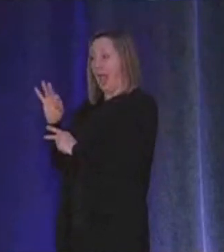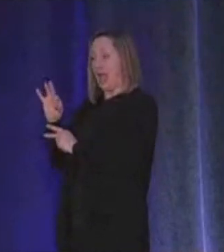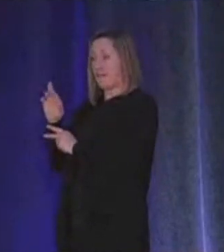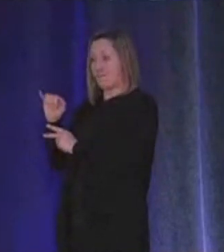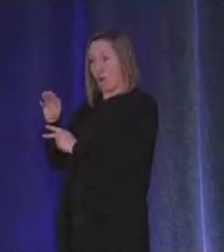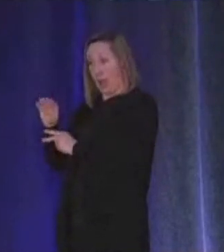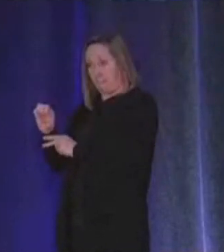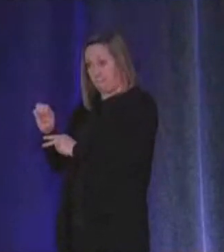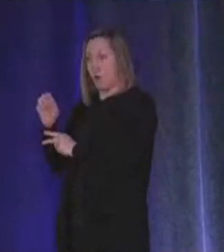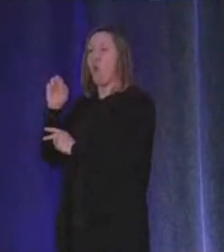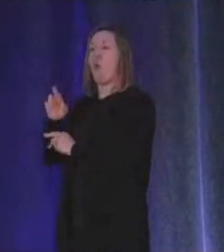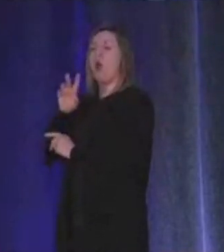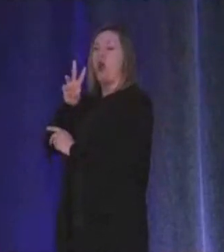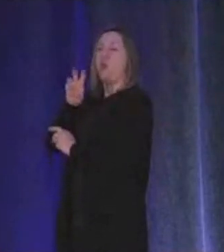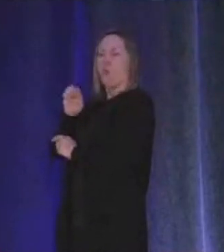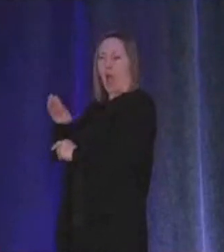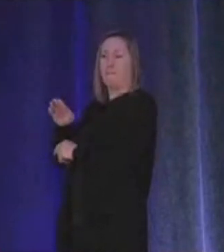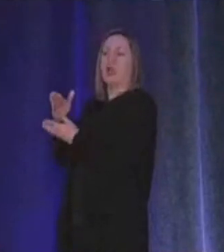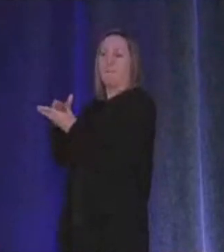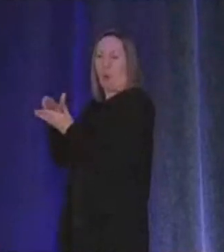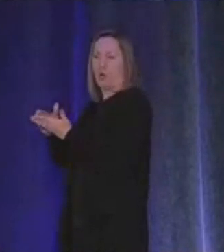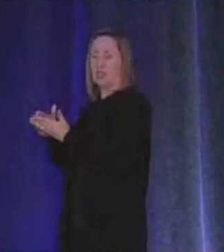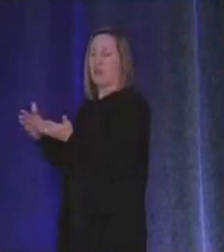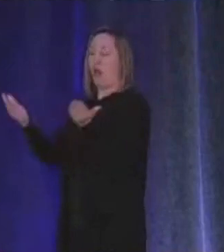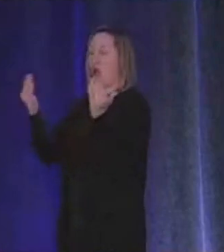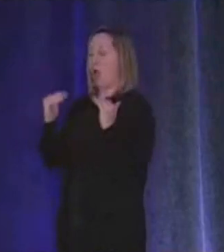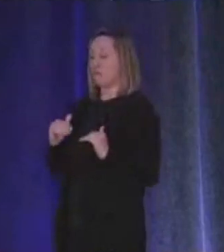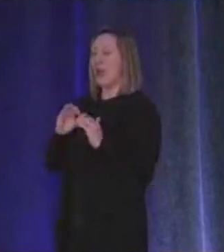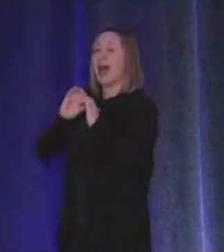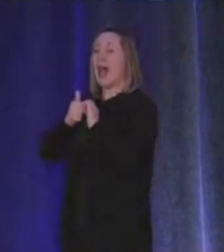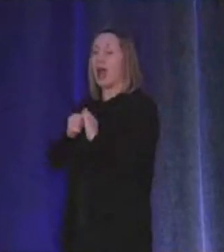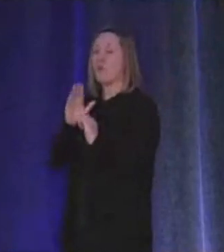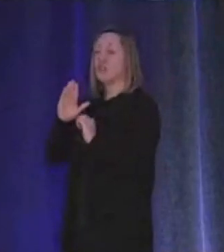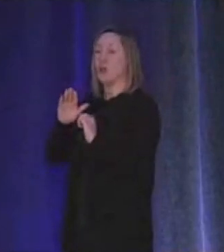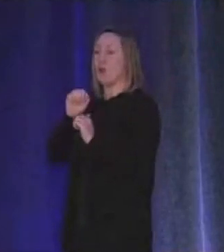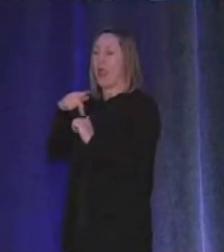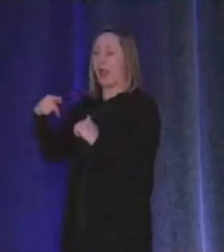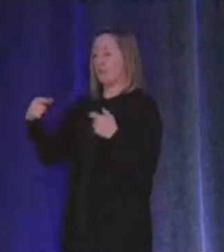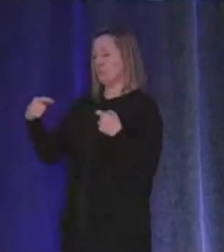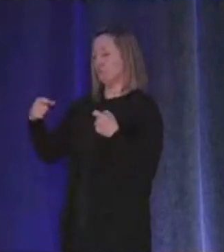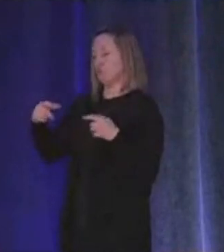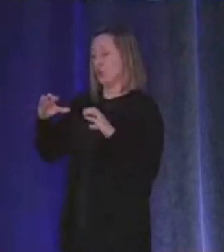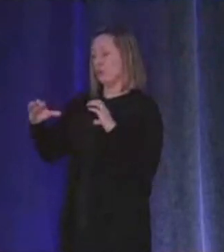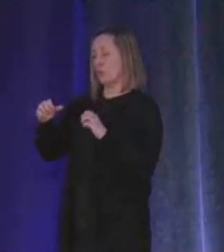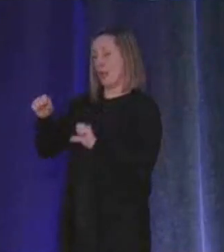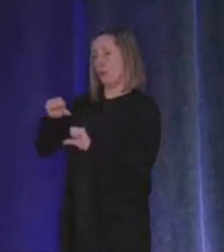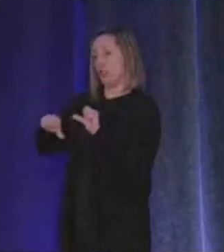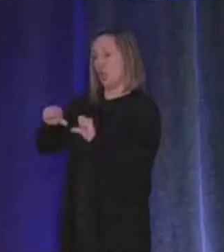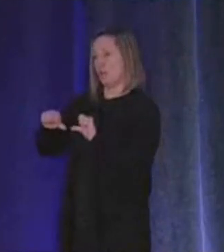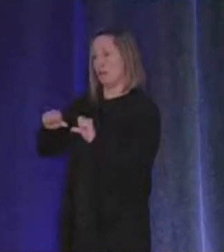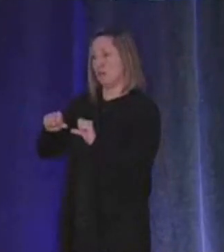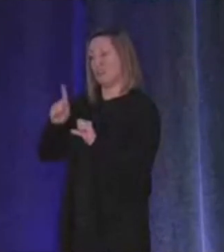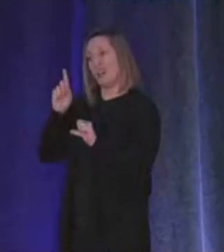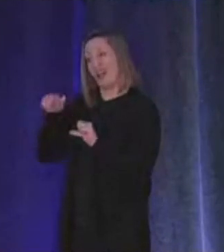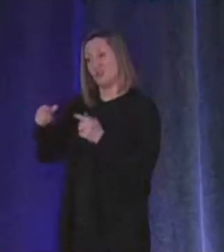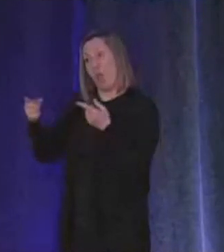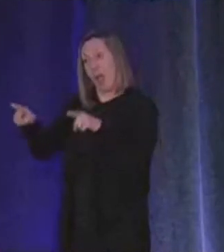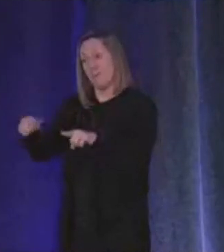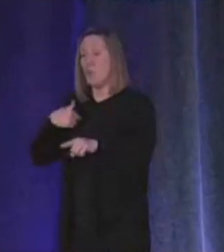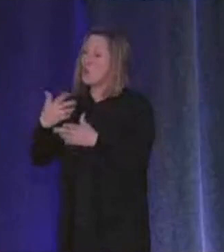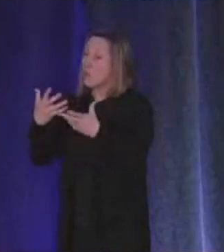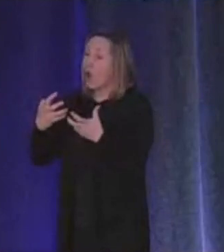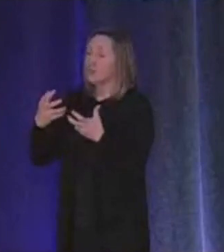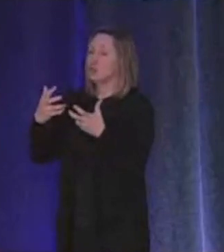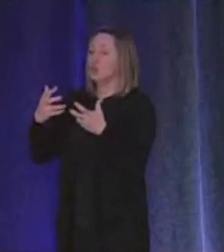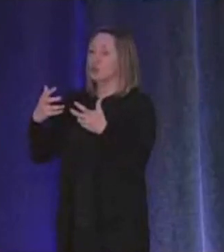web components. How will your apps communicate with each other? Because it's going to happen. You know, we want to keep